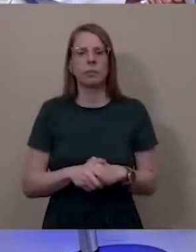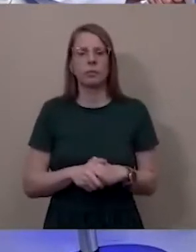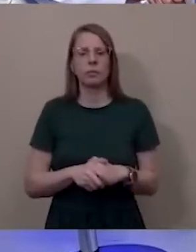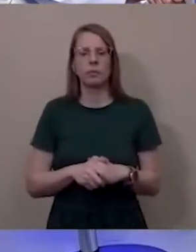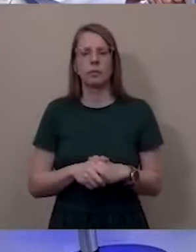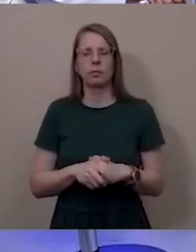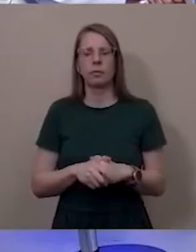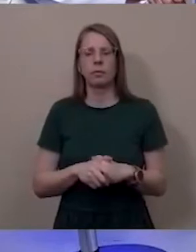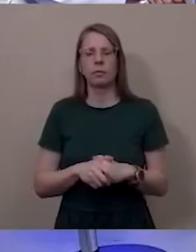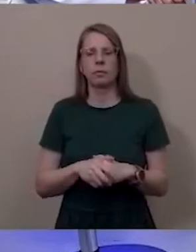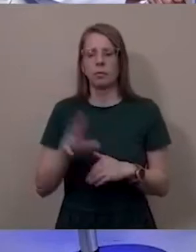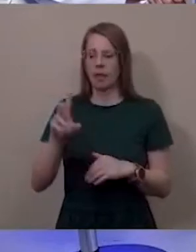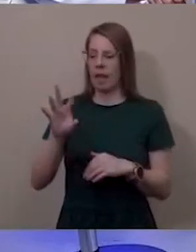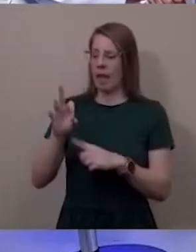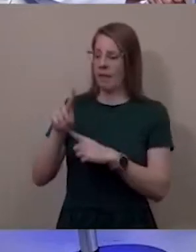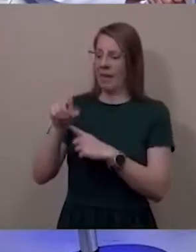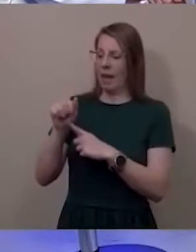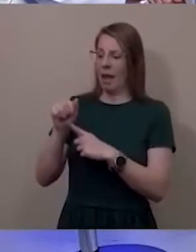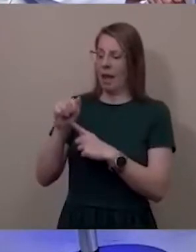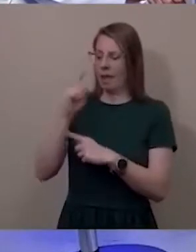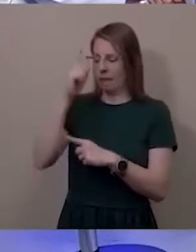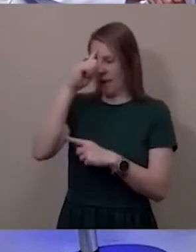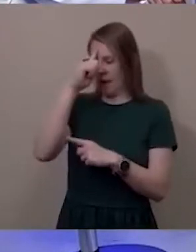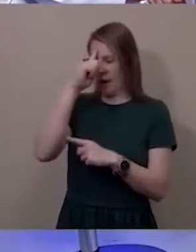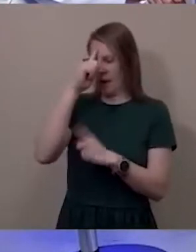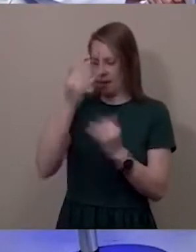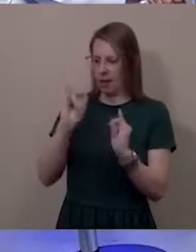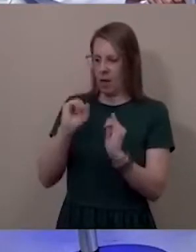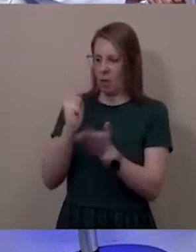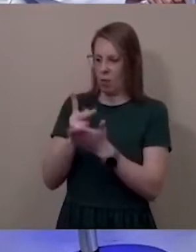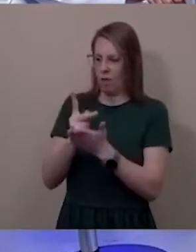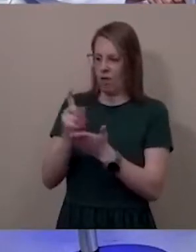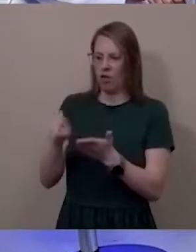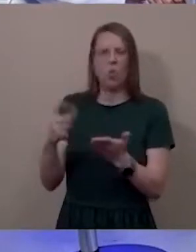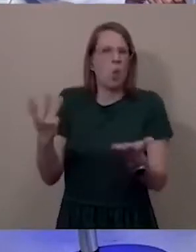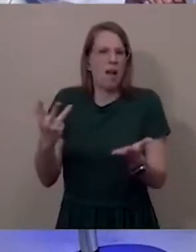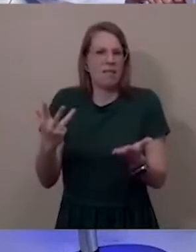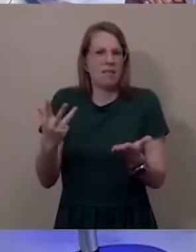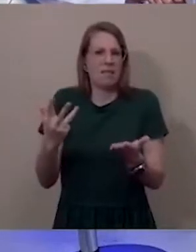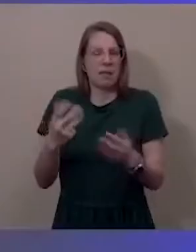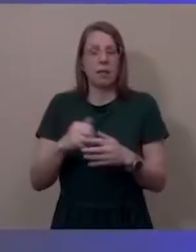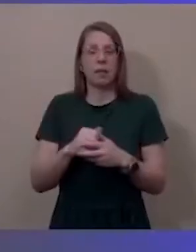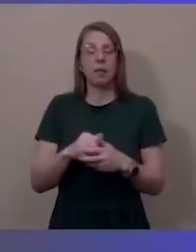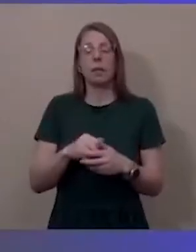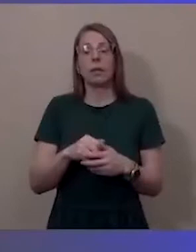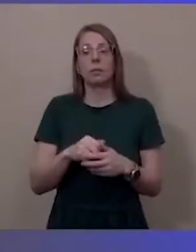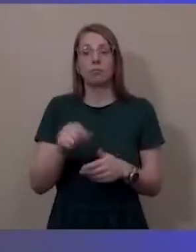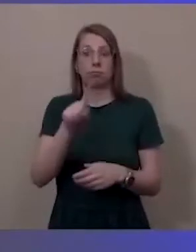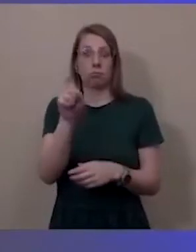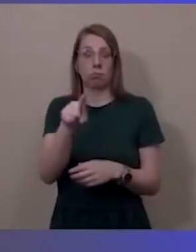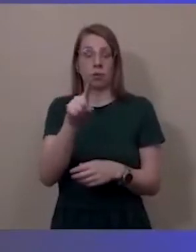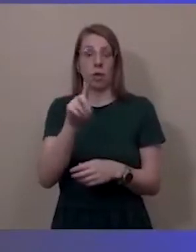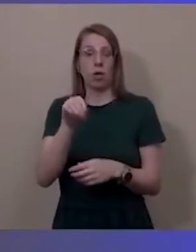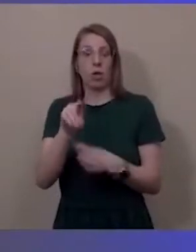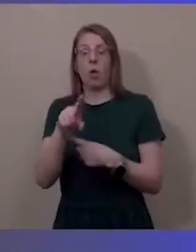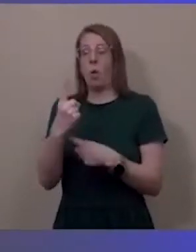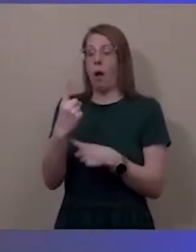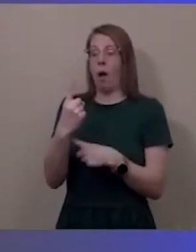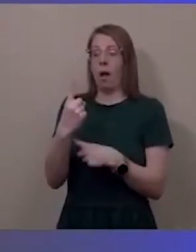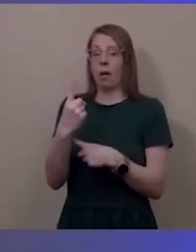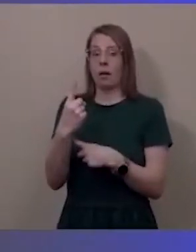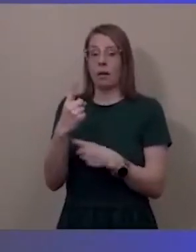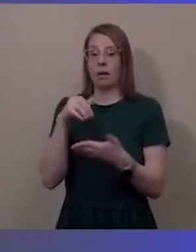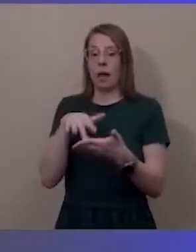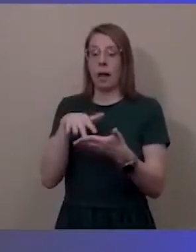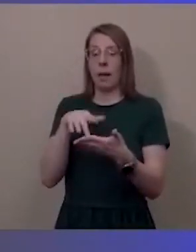FDA then to go ahead and think, well, maybe we should still approve it? Yeah, so I mean, it's do you believe, this one study showed slowing, do